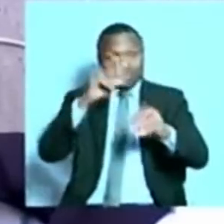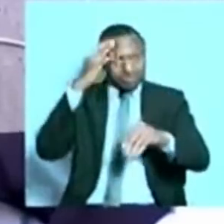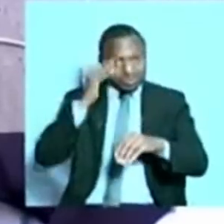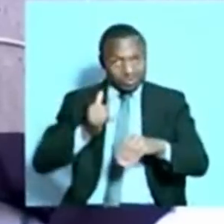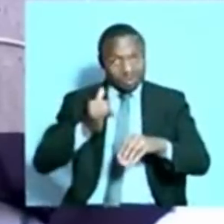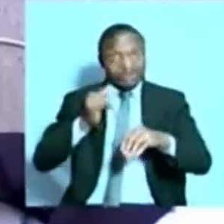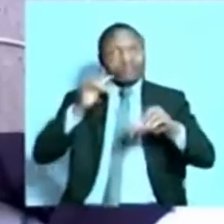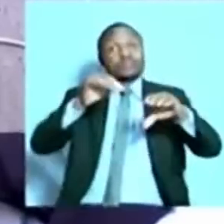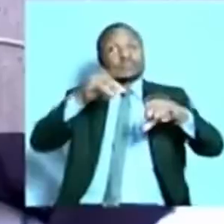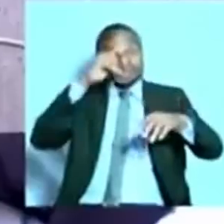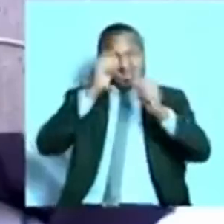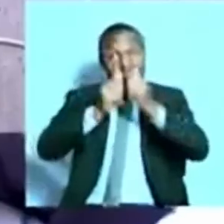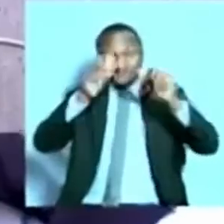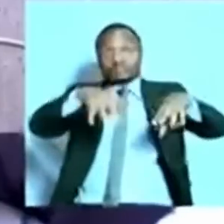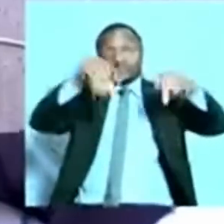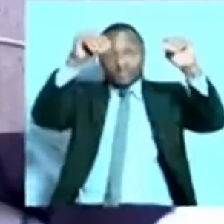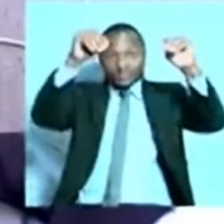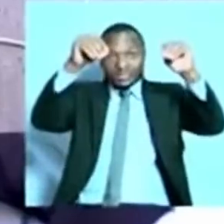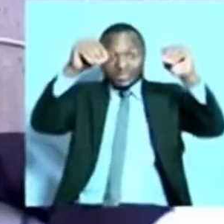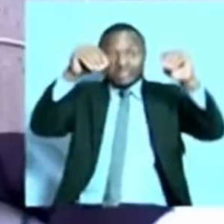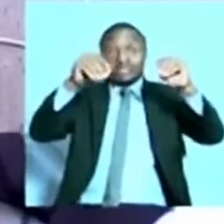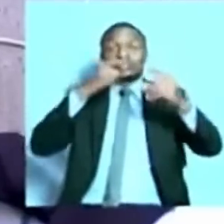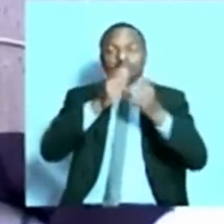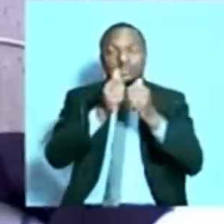And he also spoke about life-saving machines.